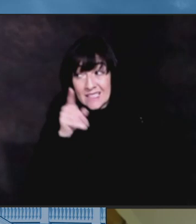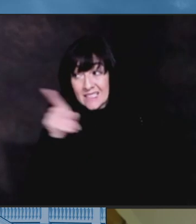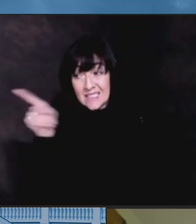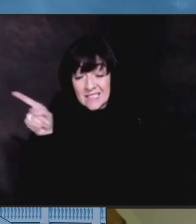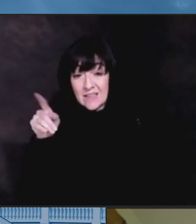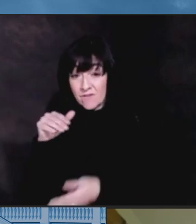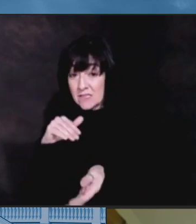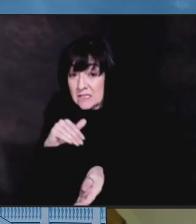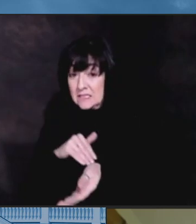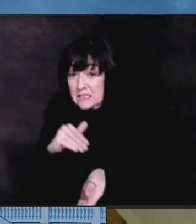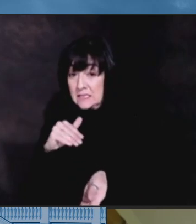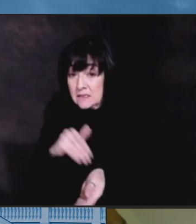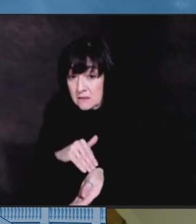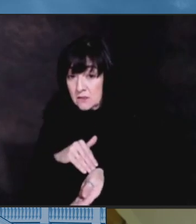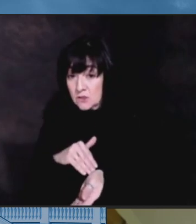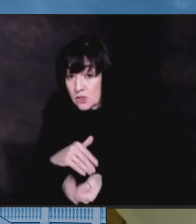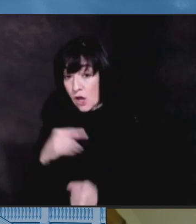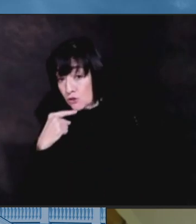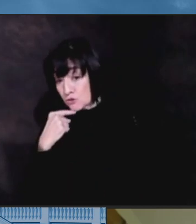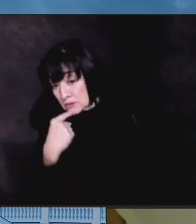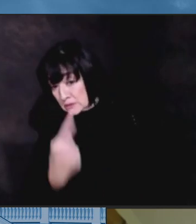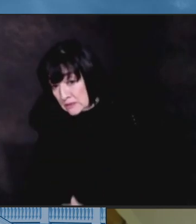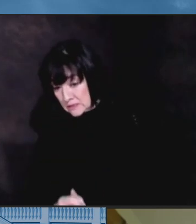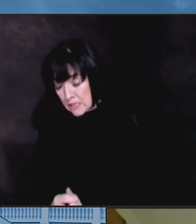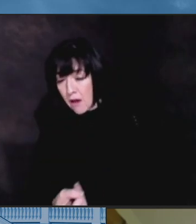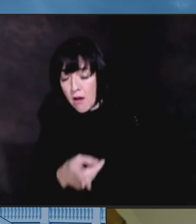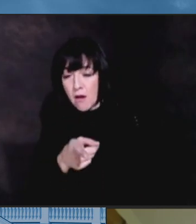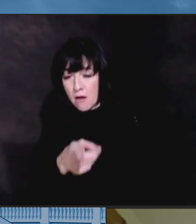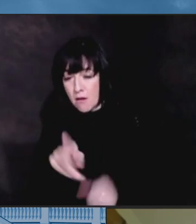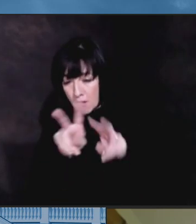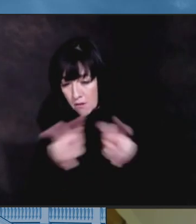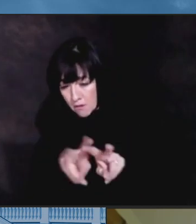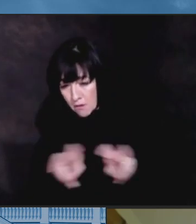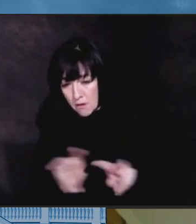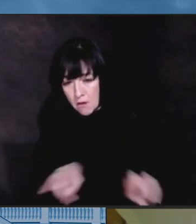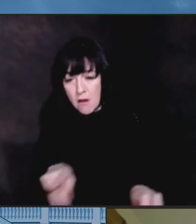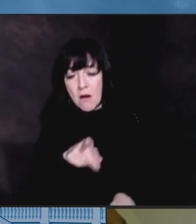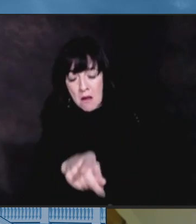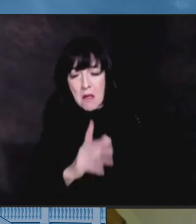not require DPH clearance for people to be able to go back to work.